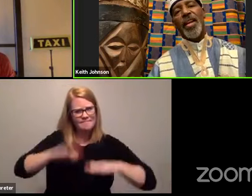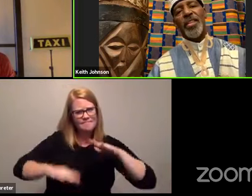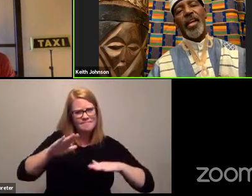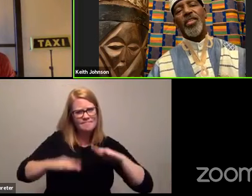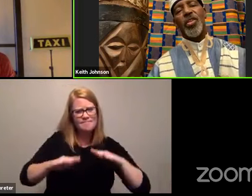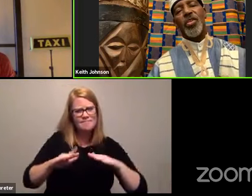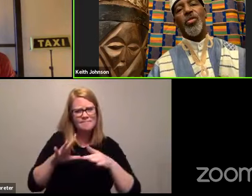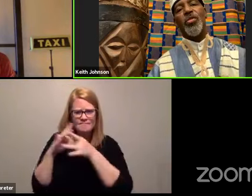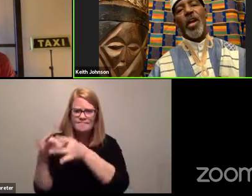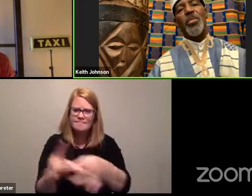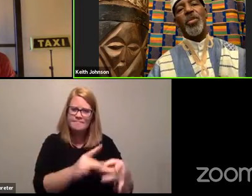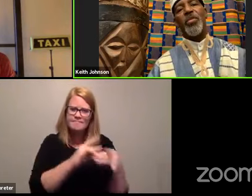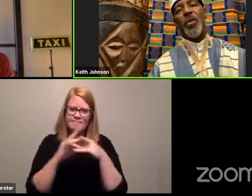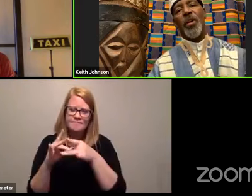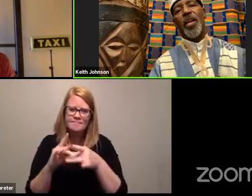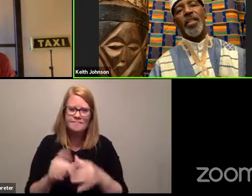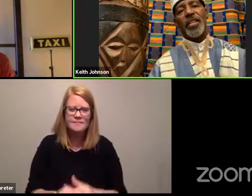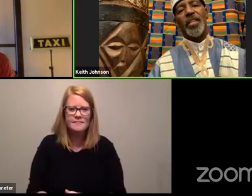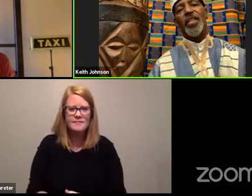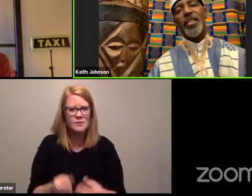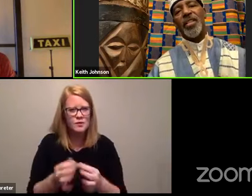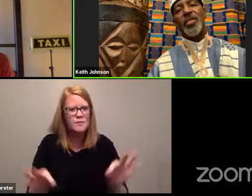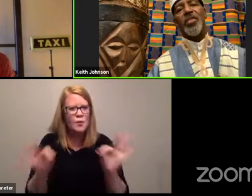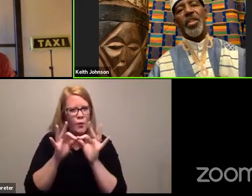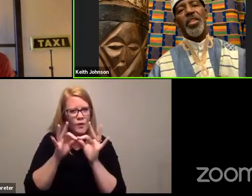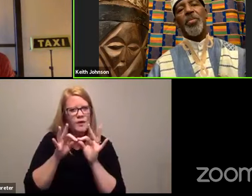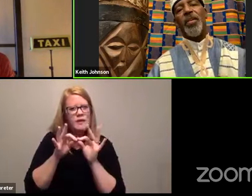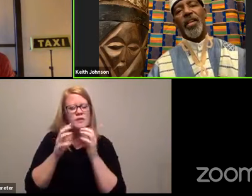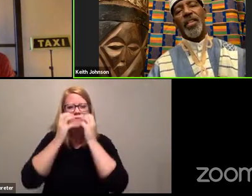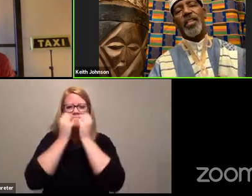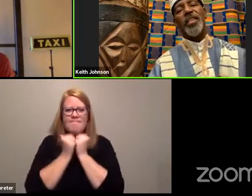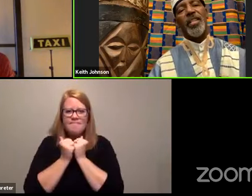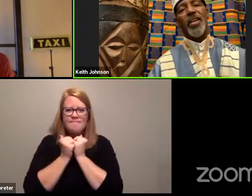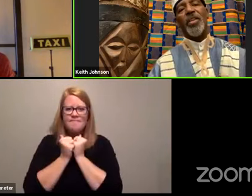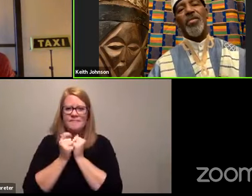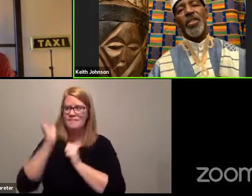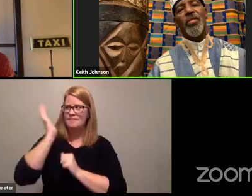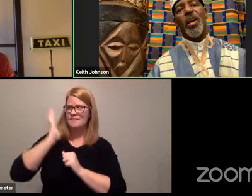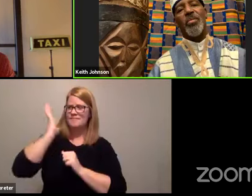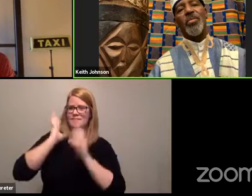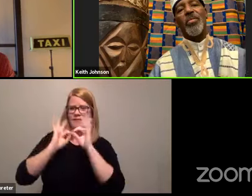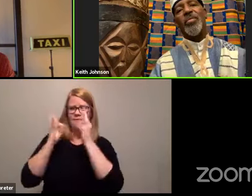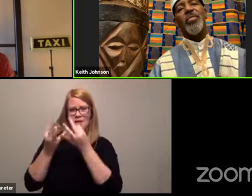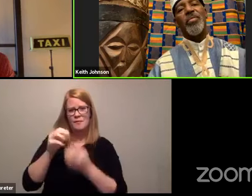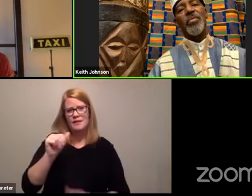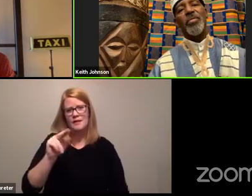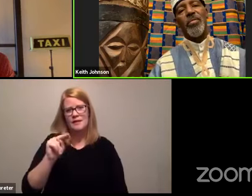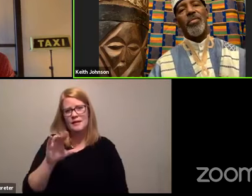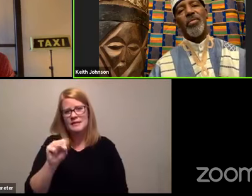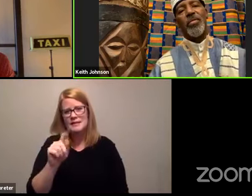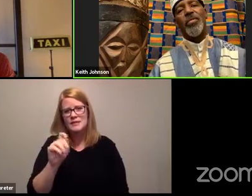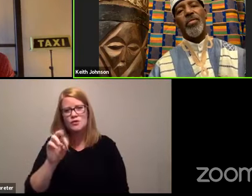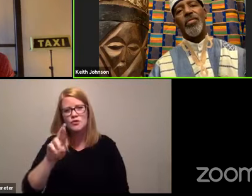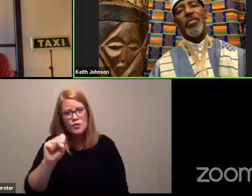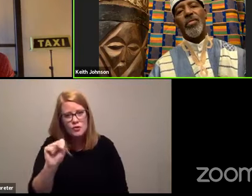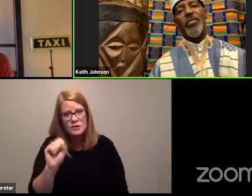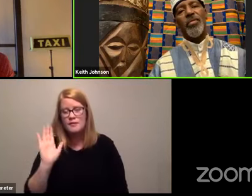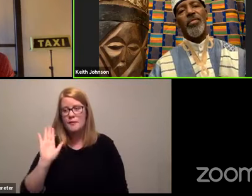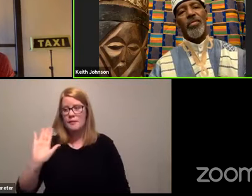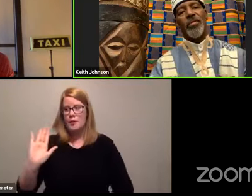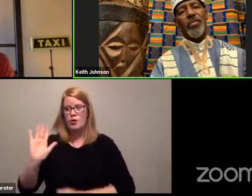the ancestors who've come before us, the three spirits of the drum.